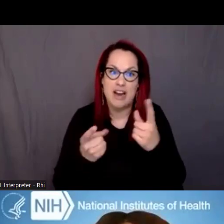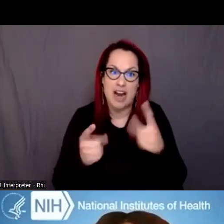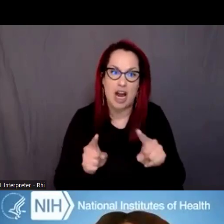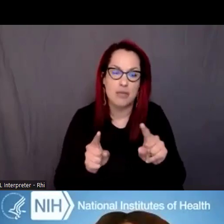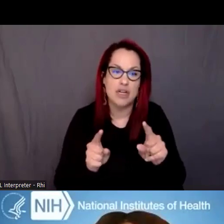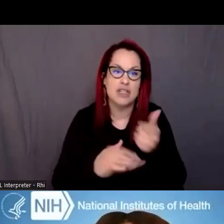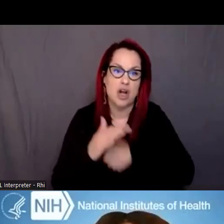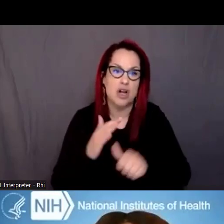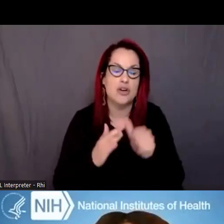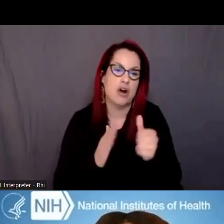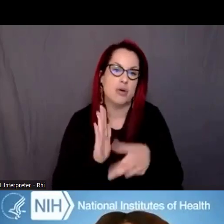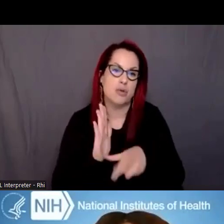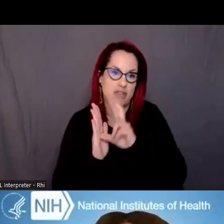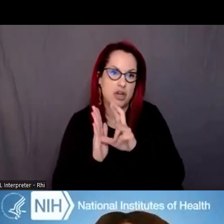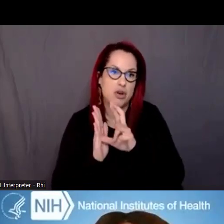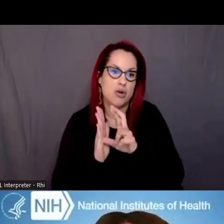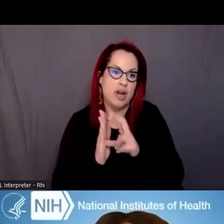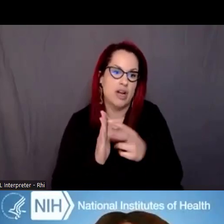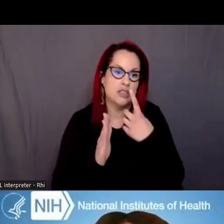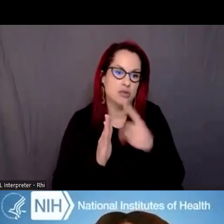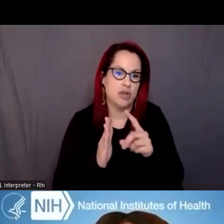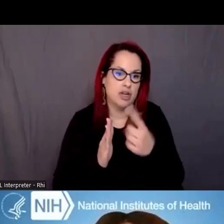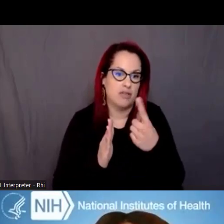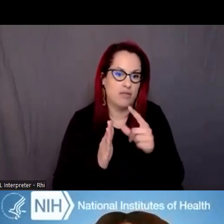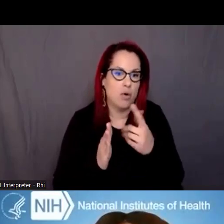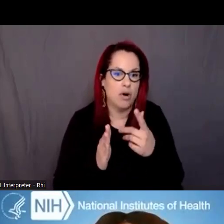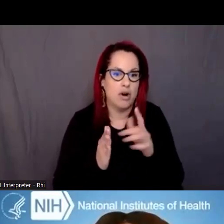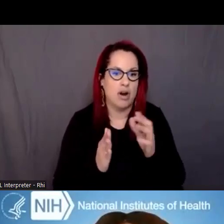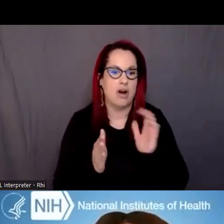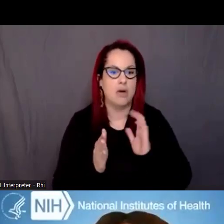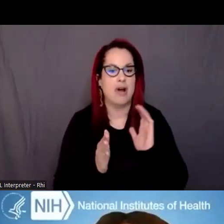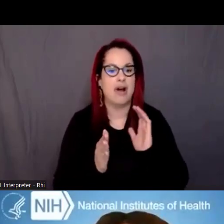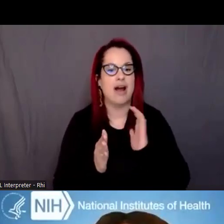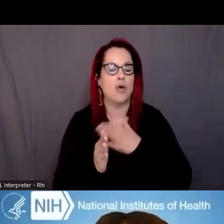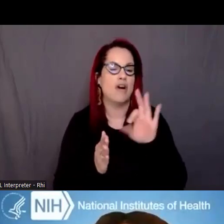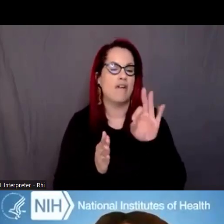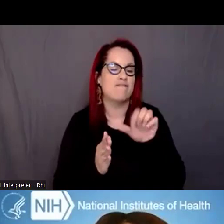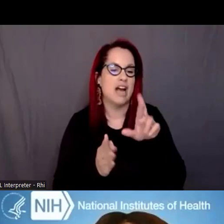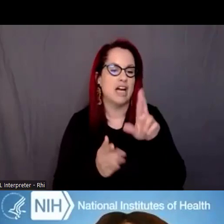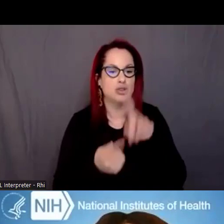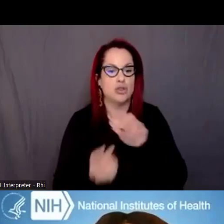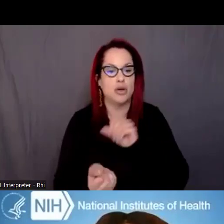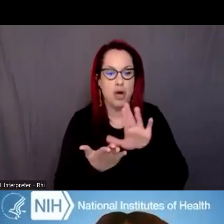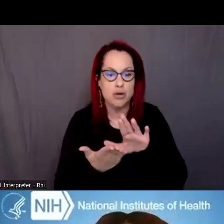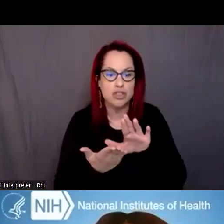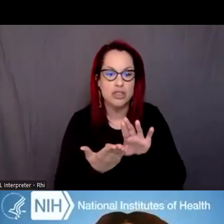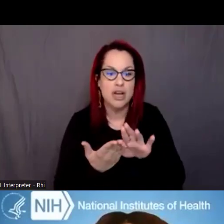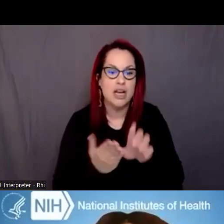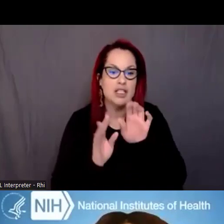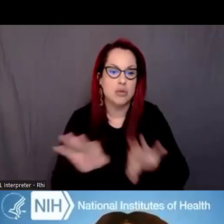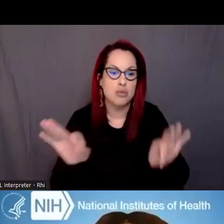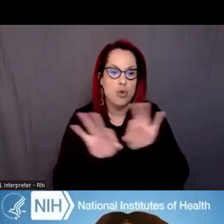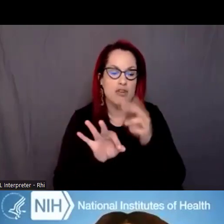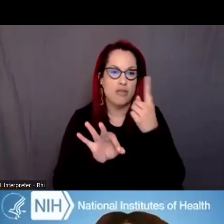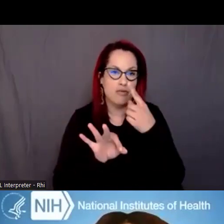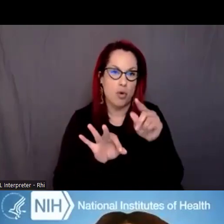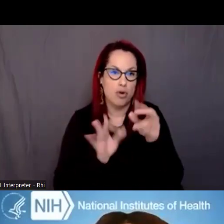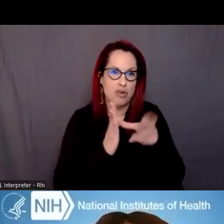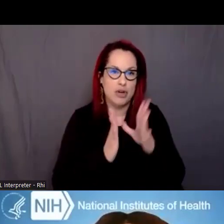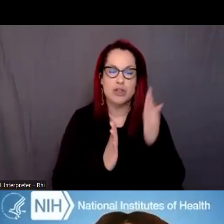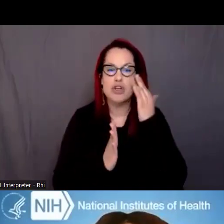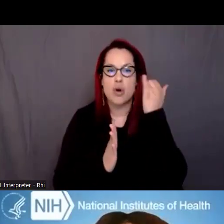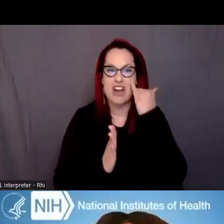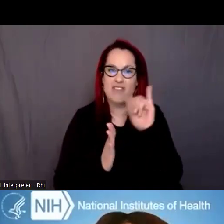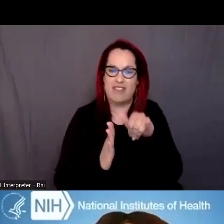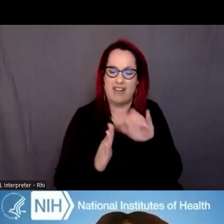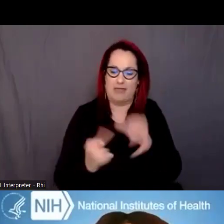approach. And it's important for the reviewers to assess if the expertise is there. But it's more about, when